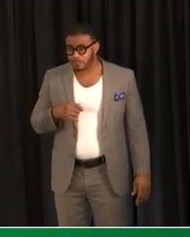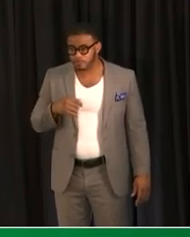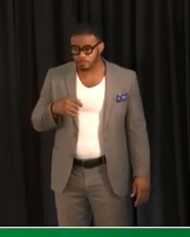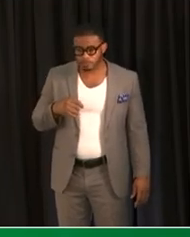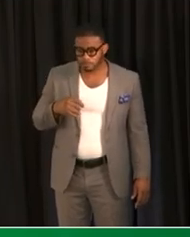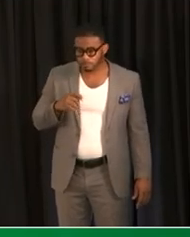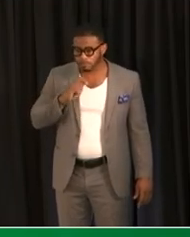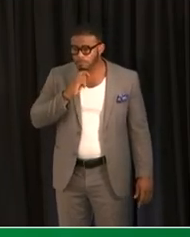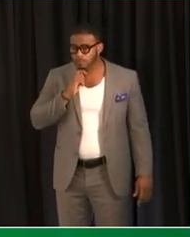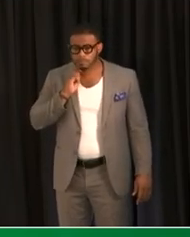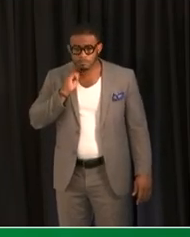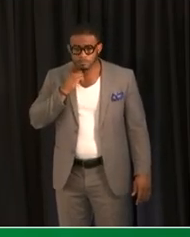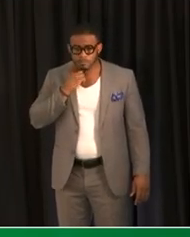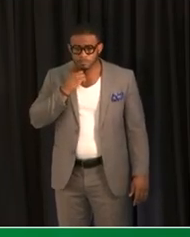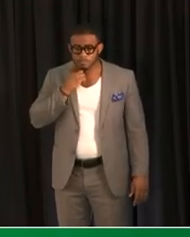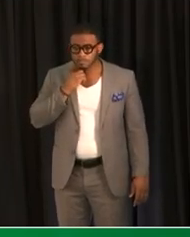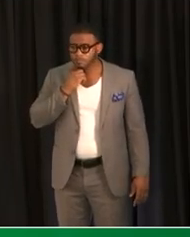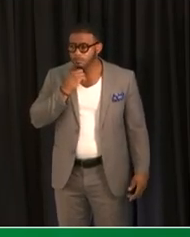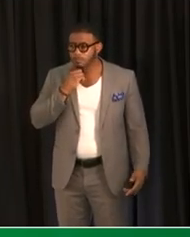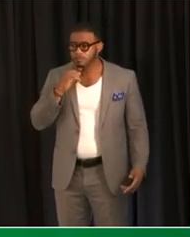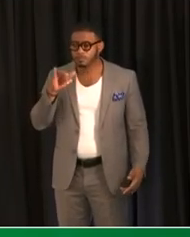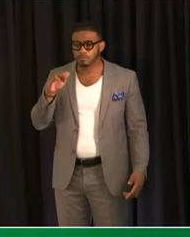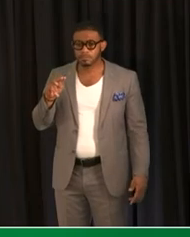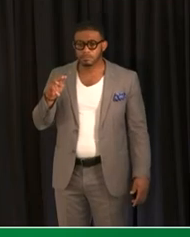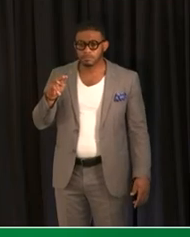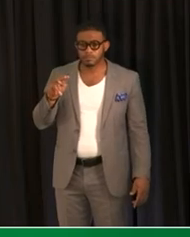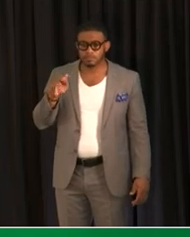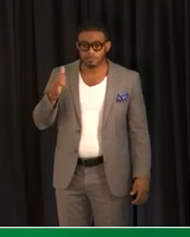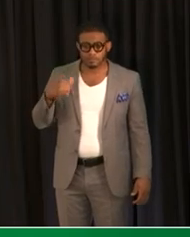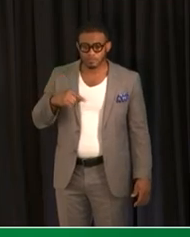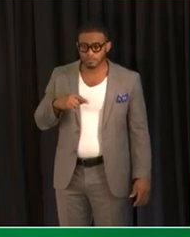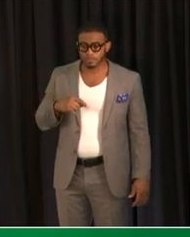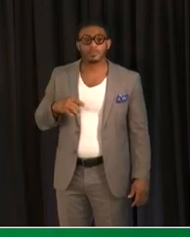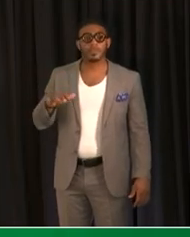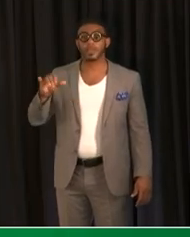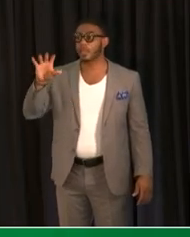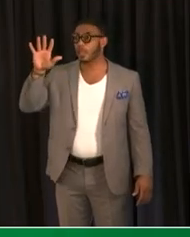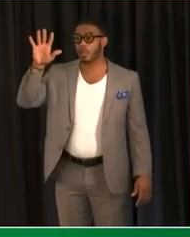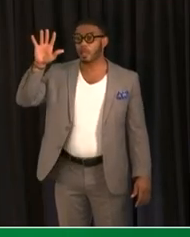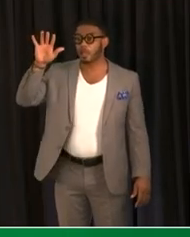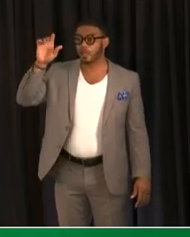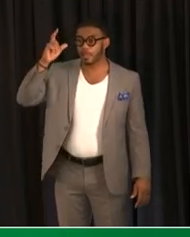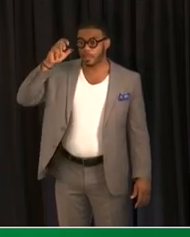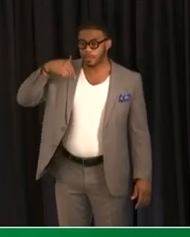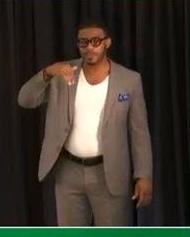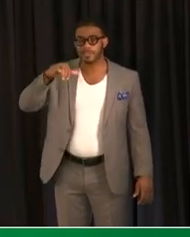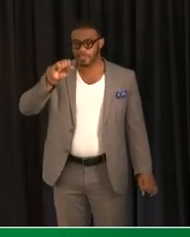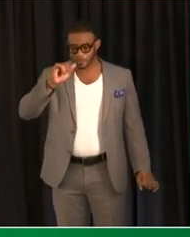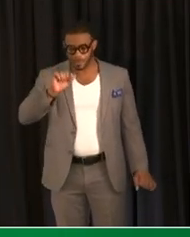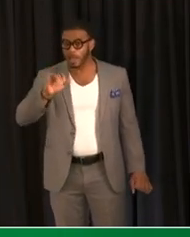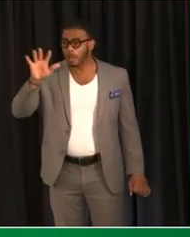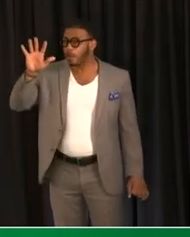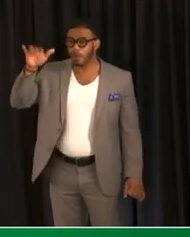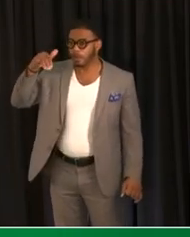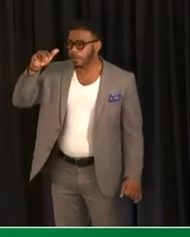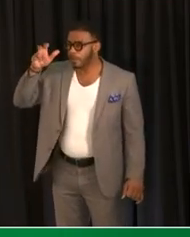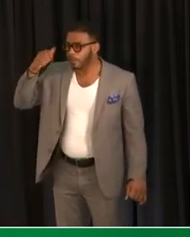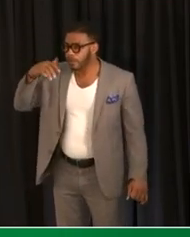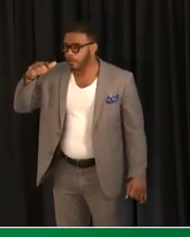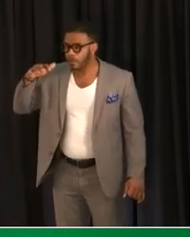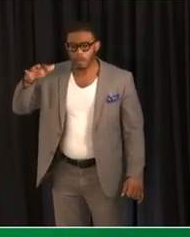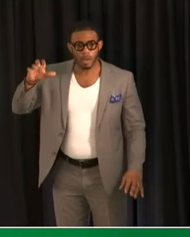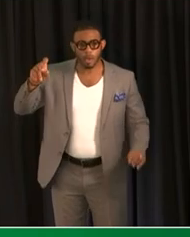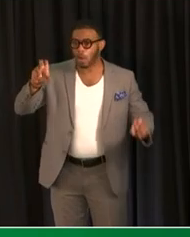Let's see if Mike could get her on. Jan, are you with us? Yes. Can you hear me? Yes, we can. Yeah. Can